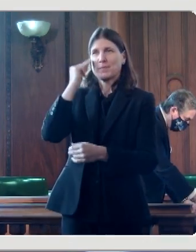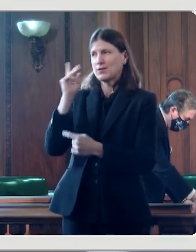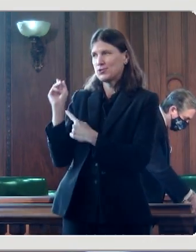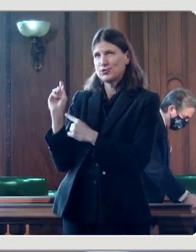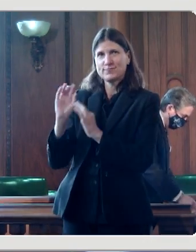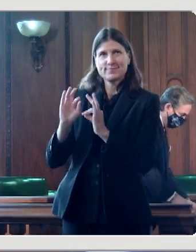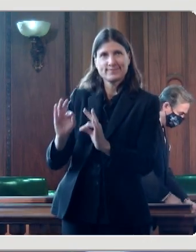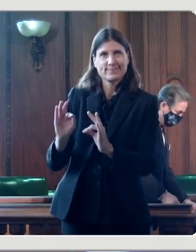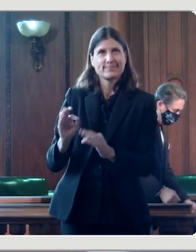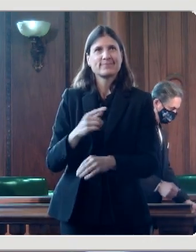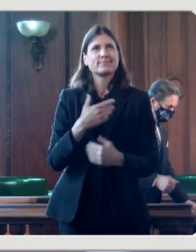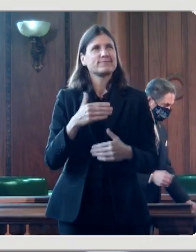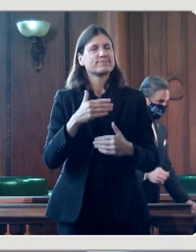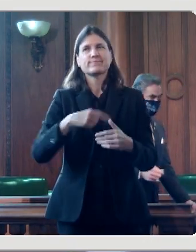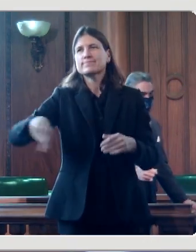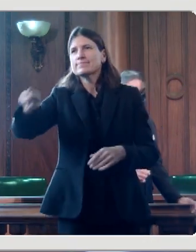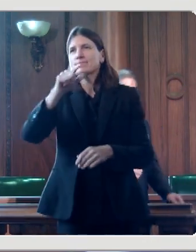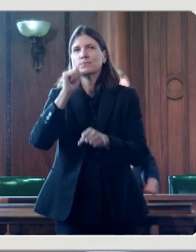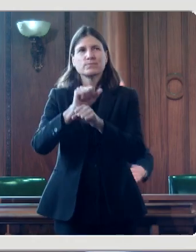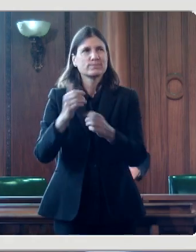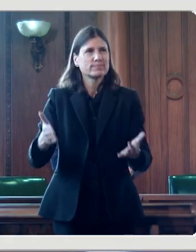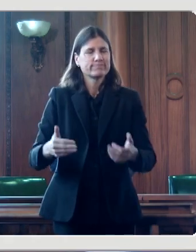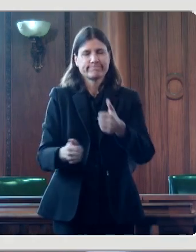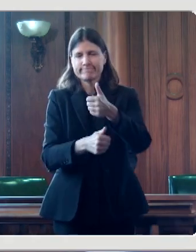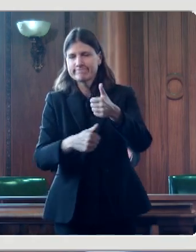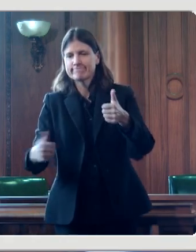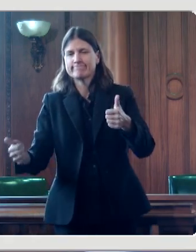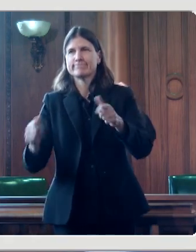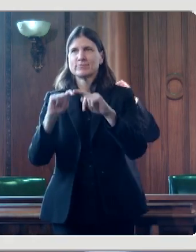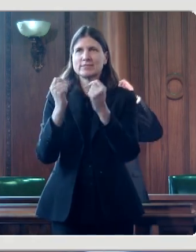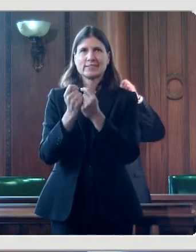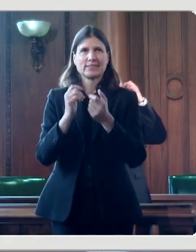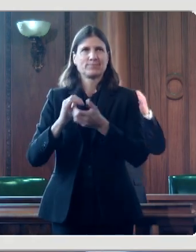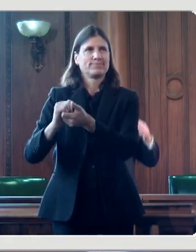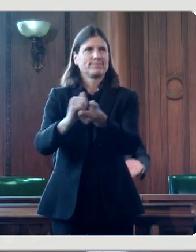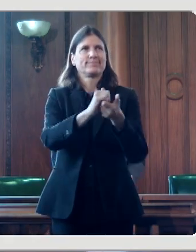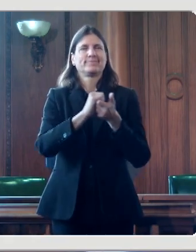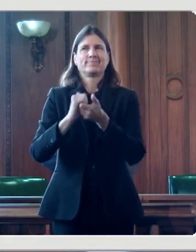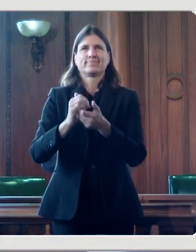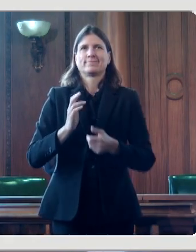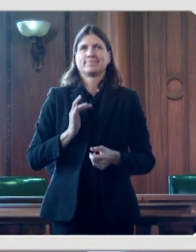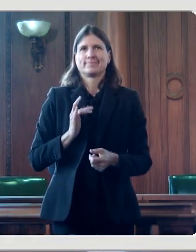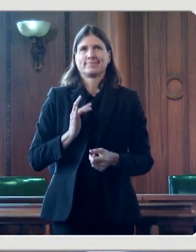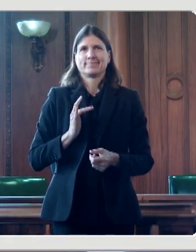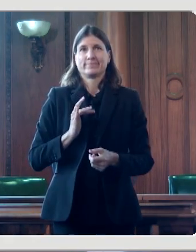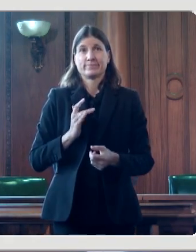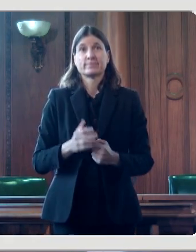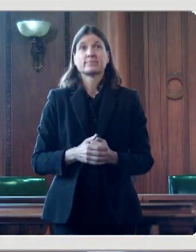team. The story with COVID is one of accelerating spread, as I'm sure you've all